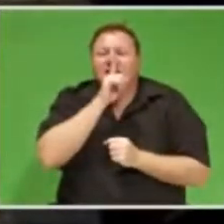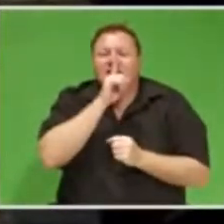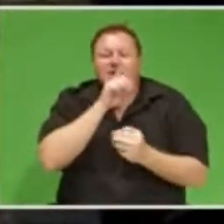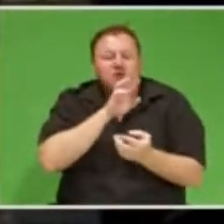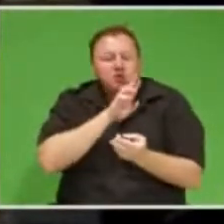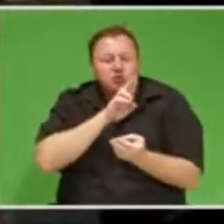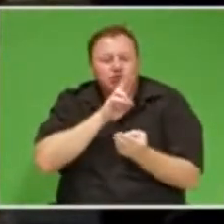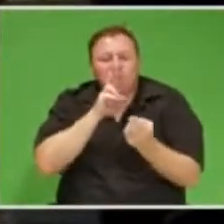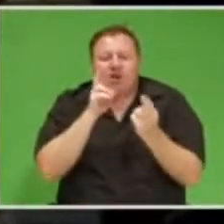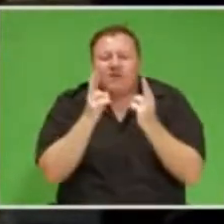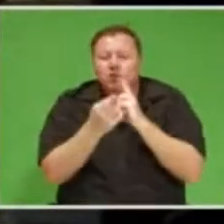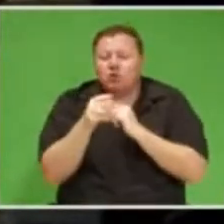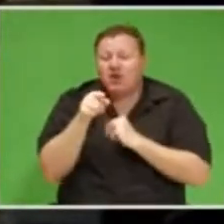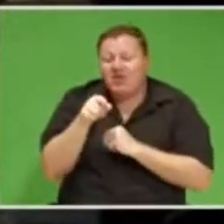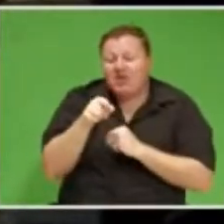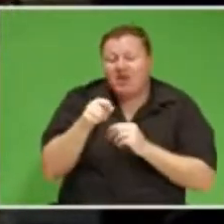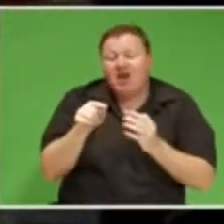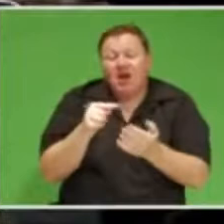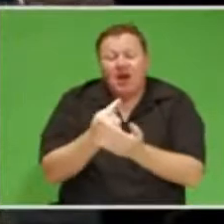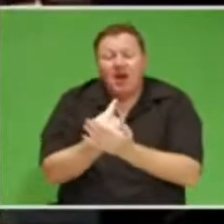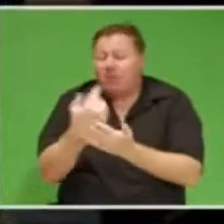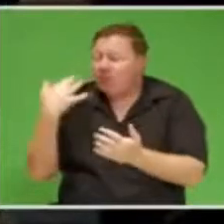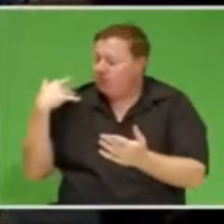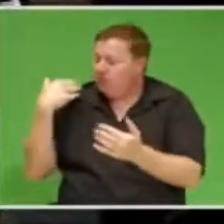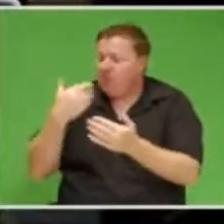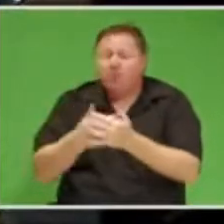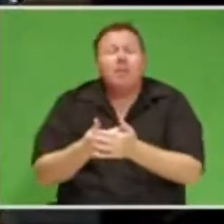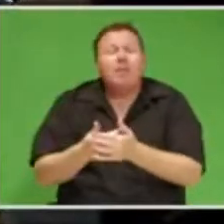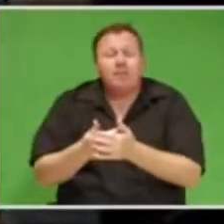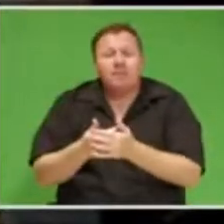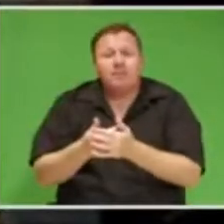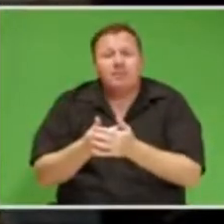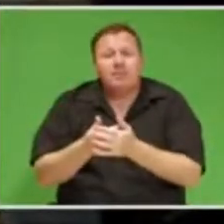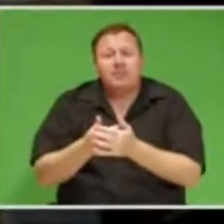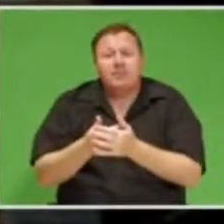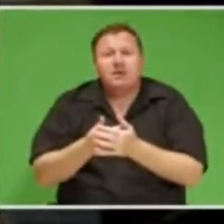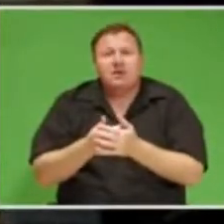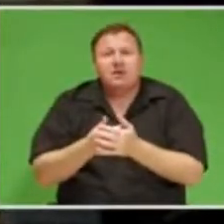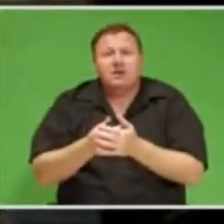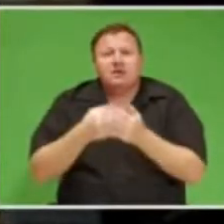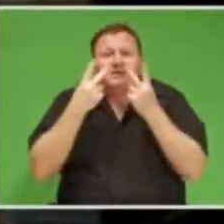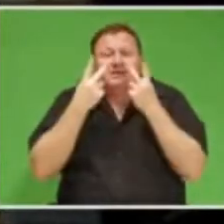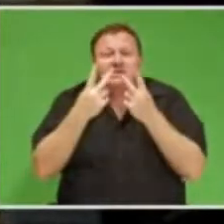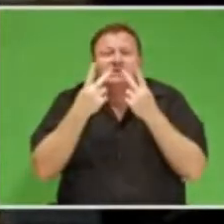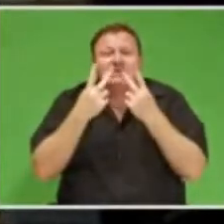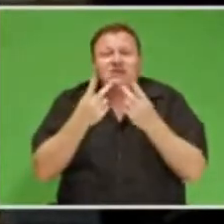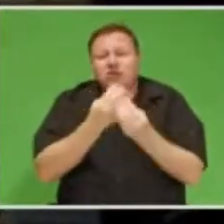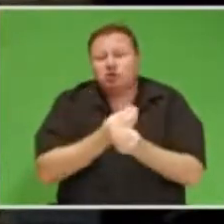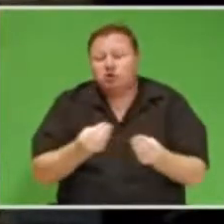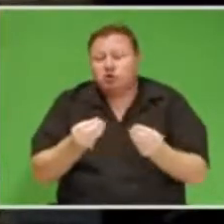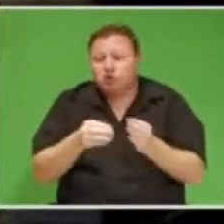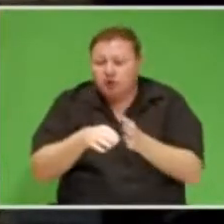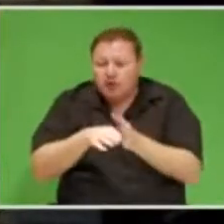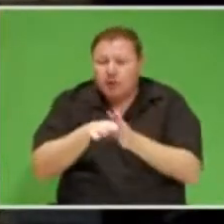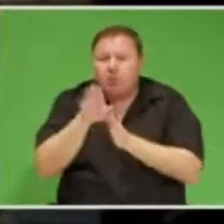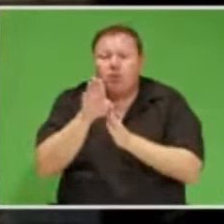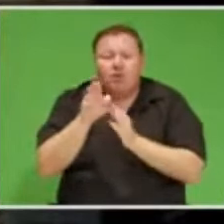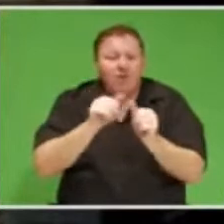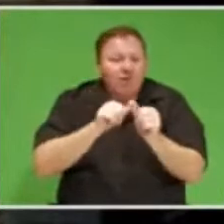that is underway as we see these children improving and getting